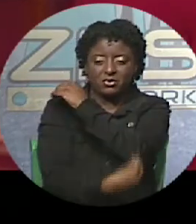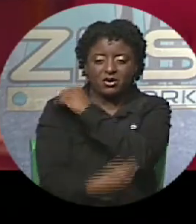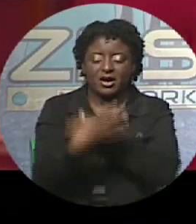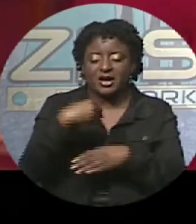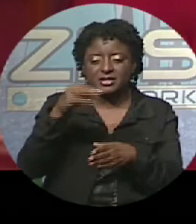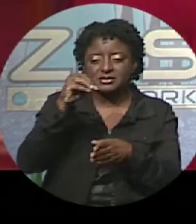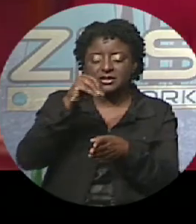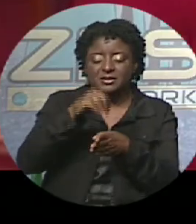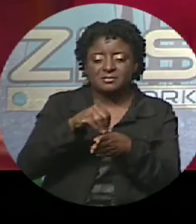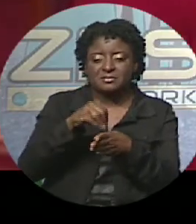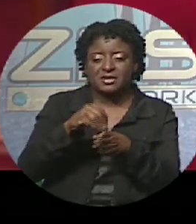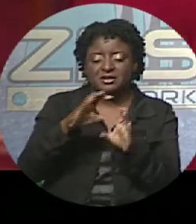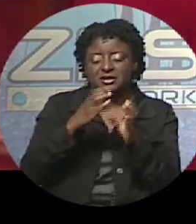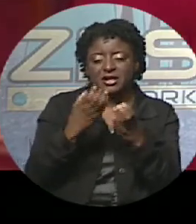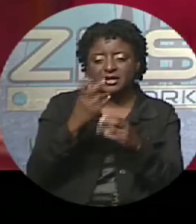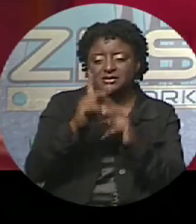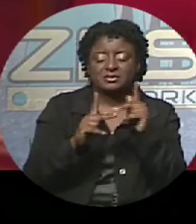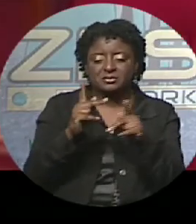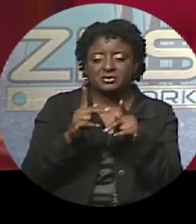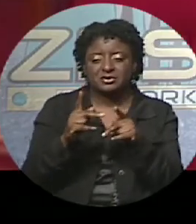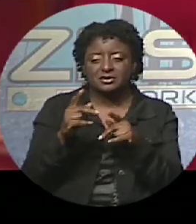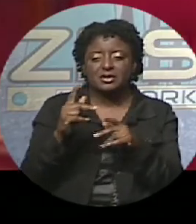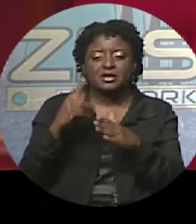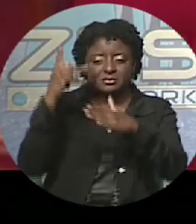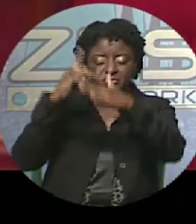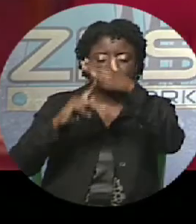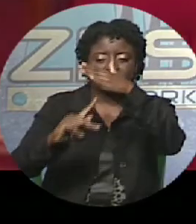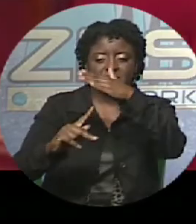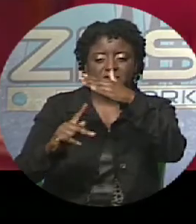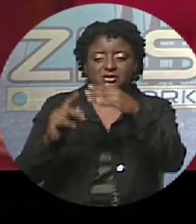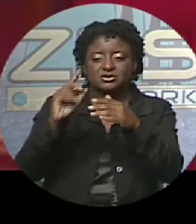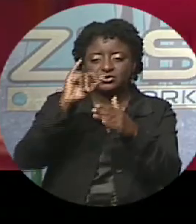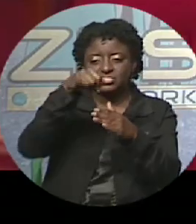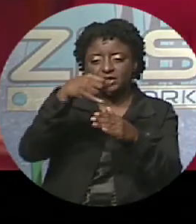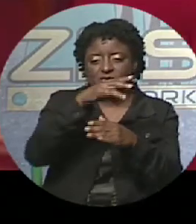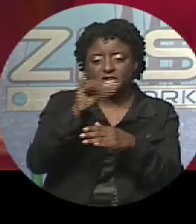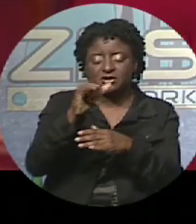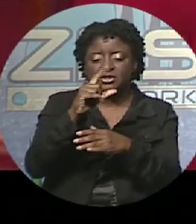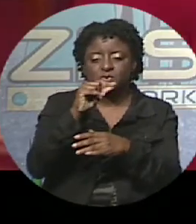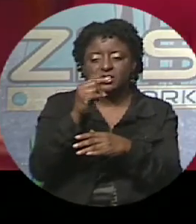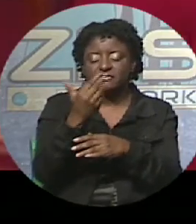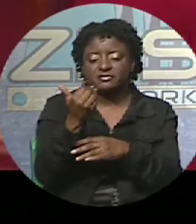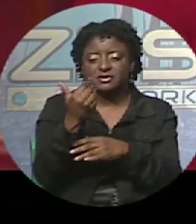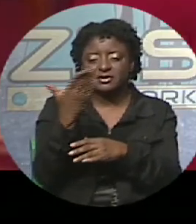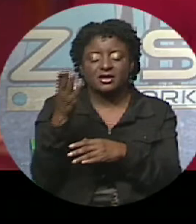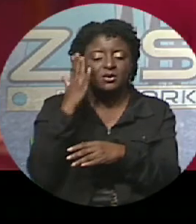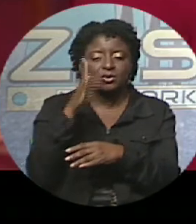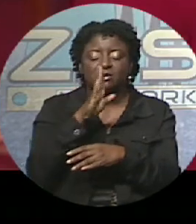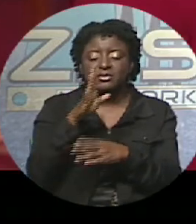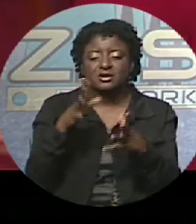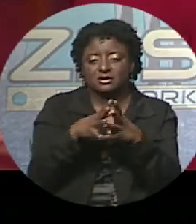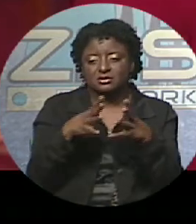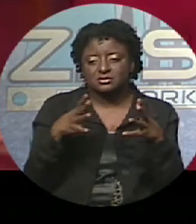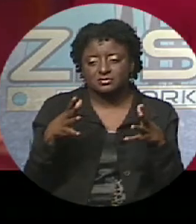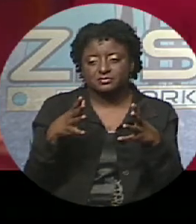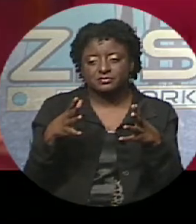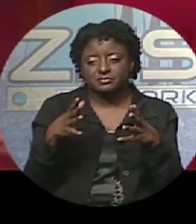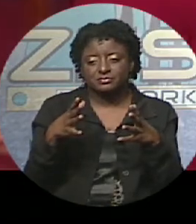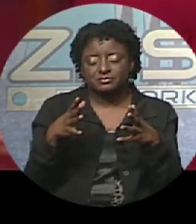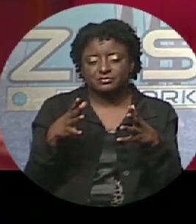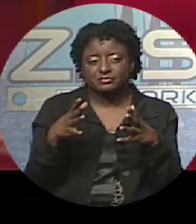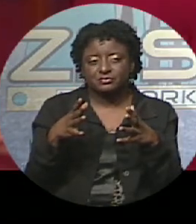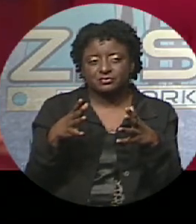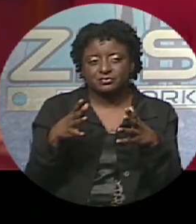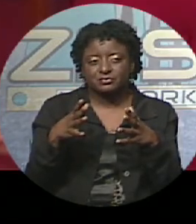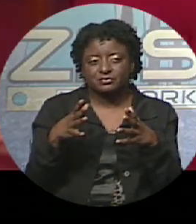projected that come January 2015, there will be a considerable rise in the